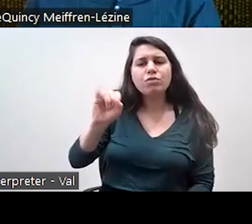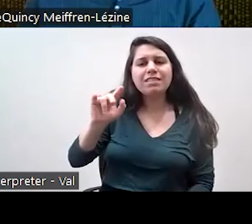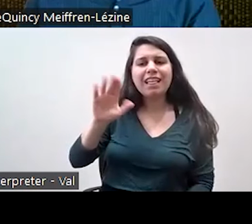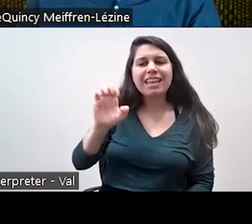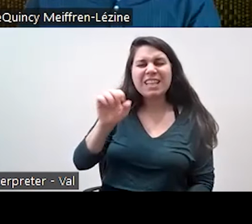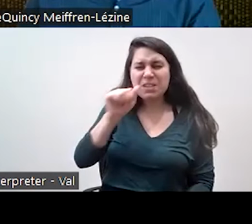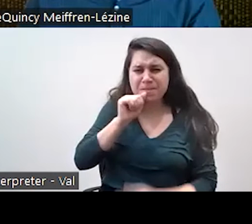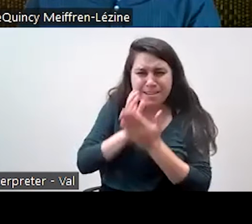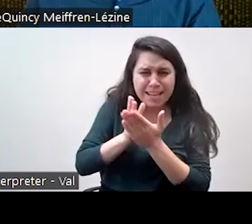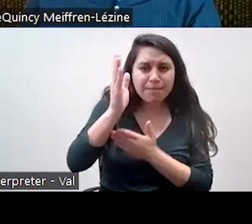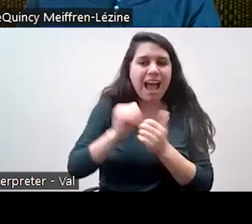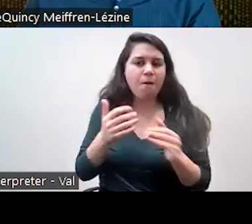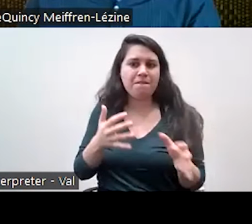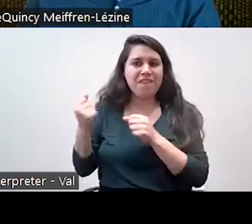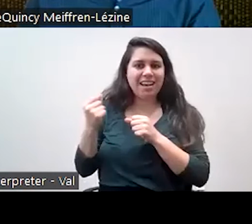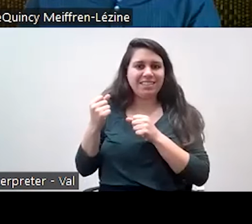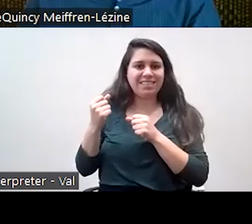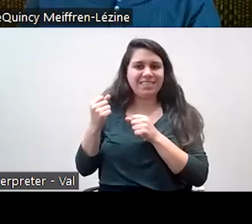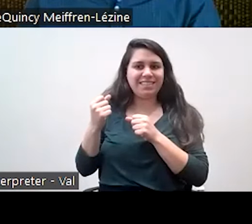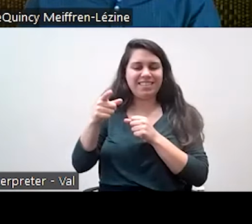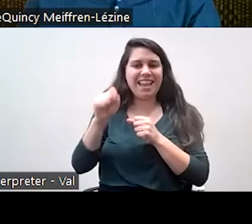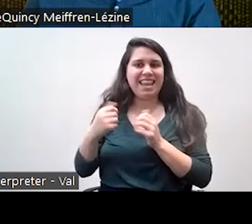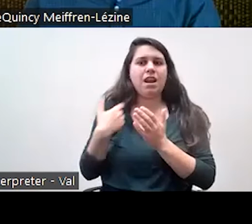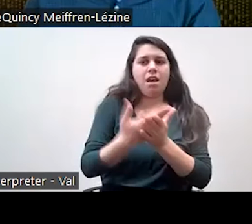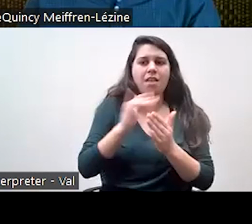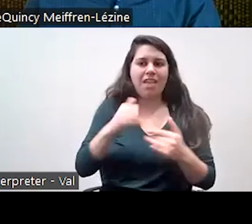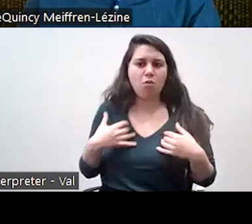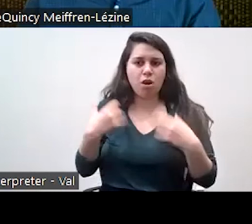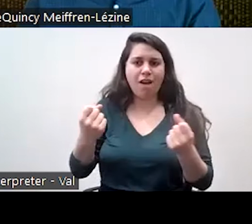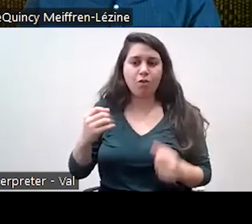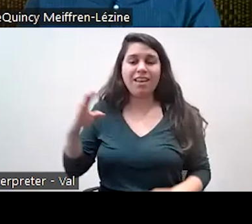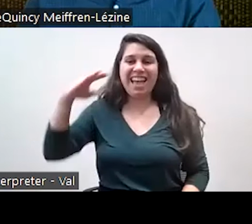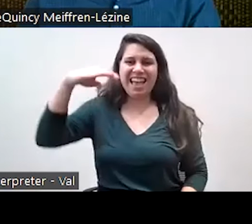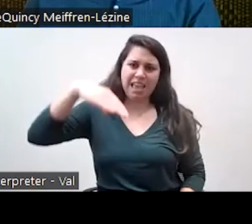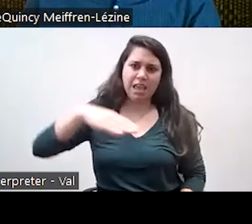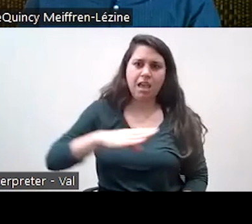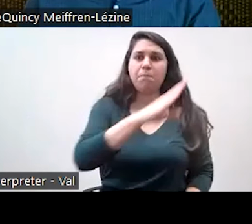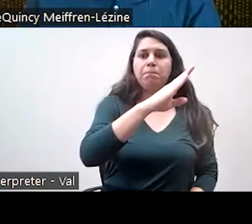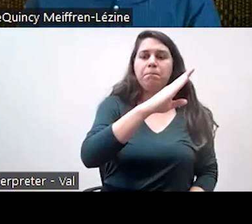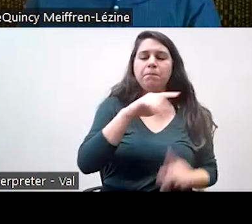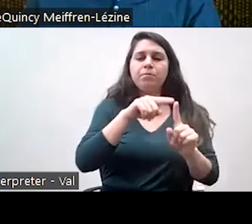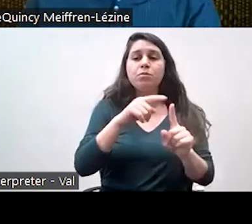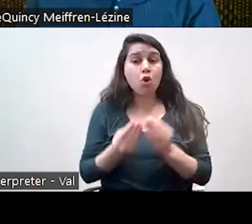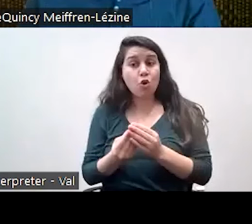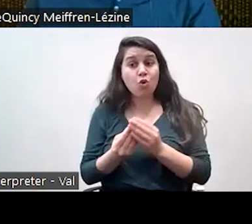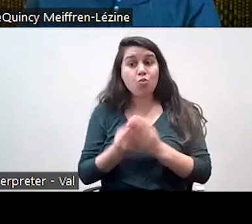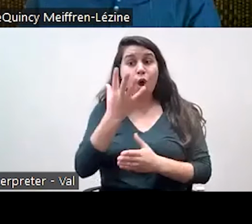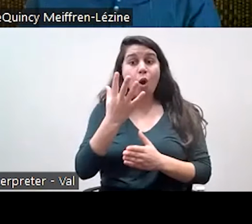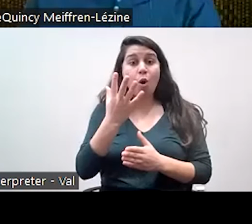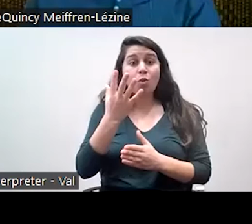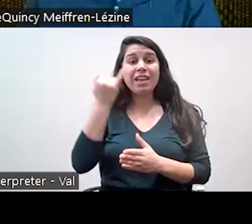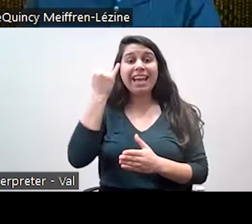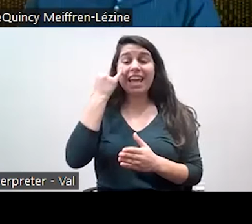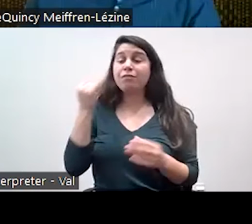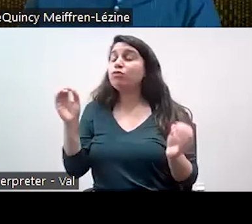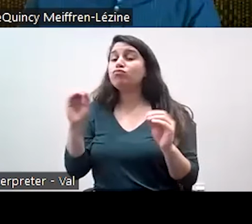how effective they are at achieving recovery. Growth would be if they had nothing going on